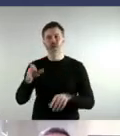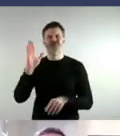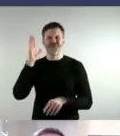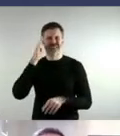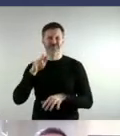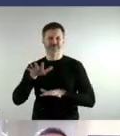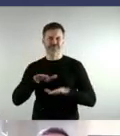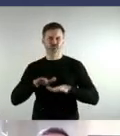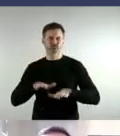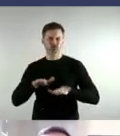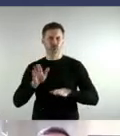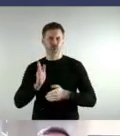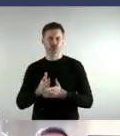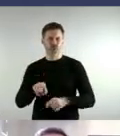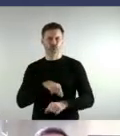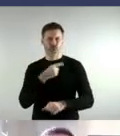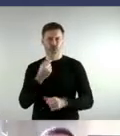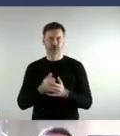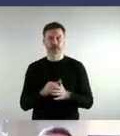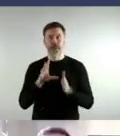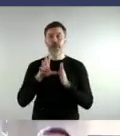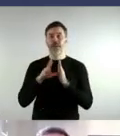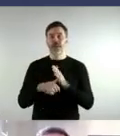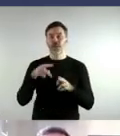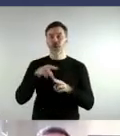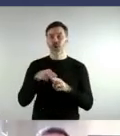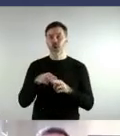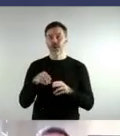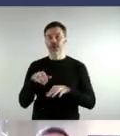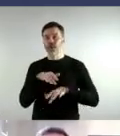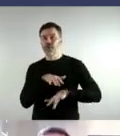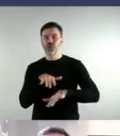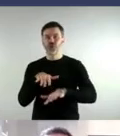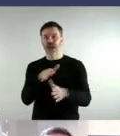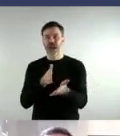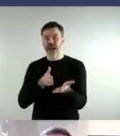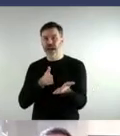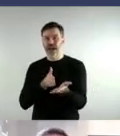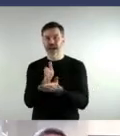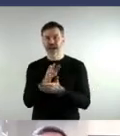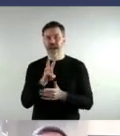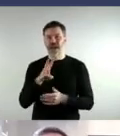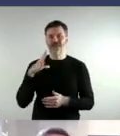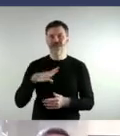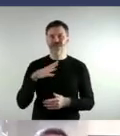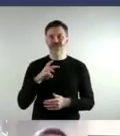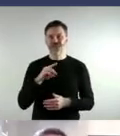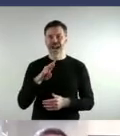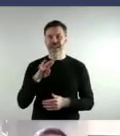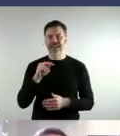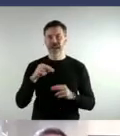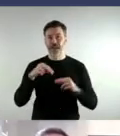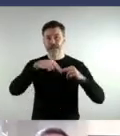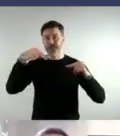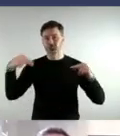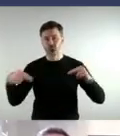specificity of crisis or the situation in a city. There are two facilities. There is the Warta River that goes through the river,